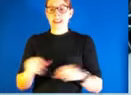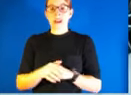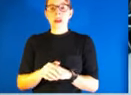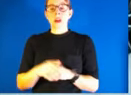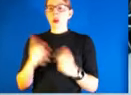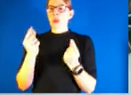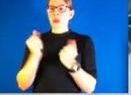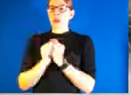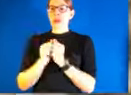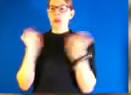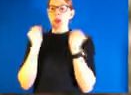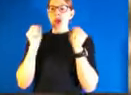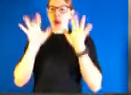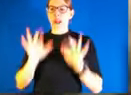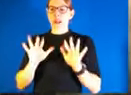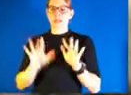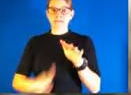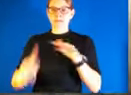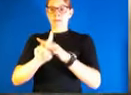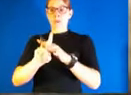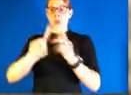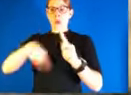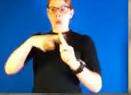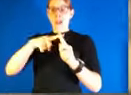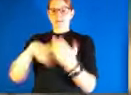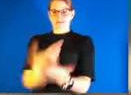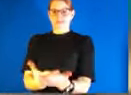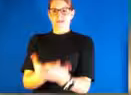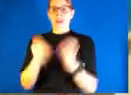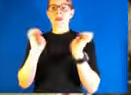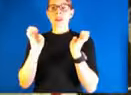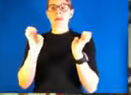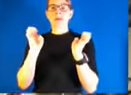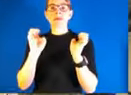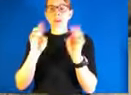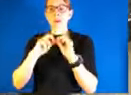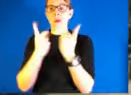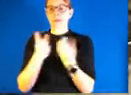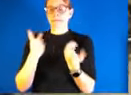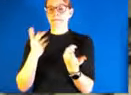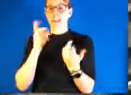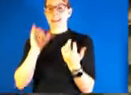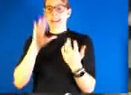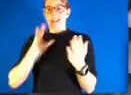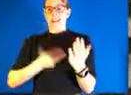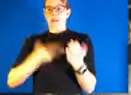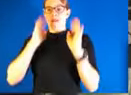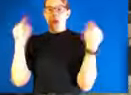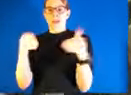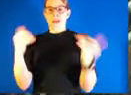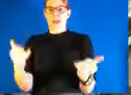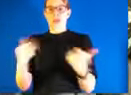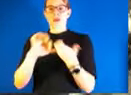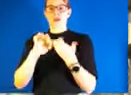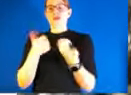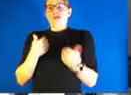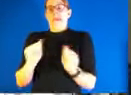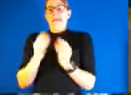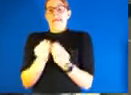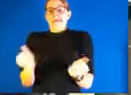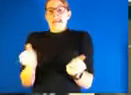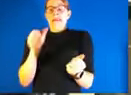you know when to go to the emergency department? That is going to be our focus today because we are trying to alleviate that surge right now.